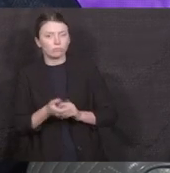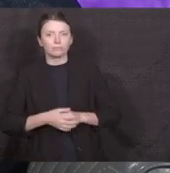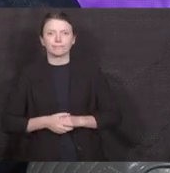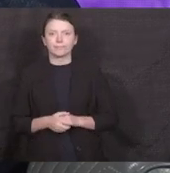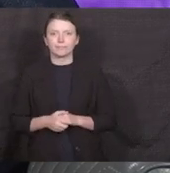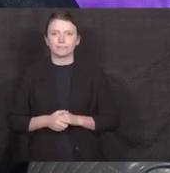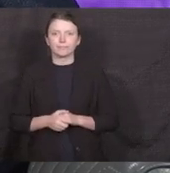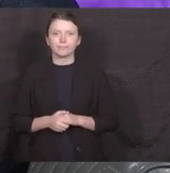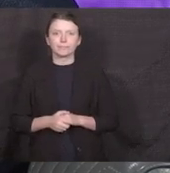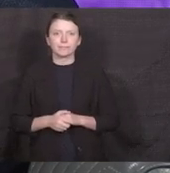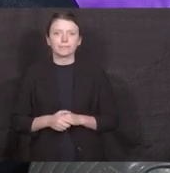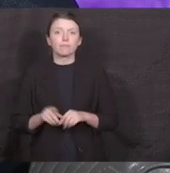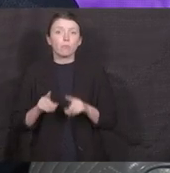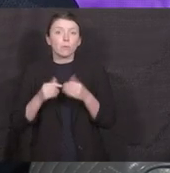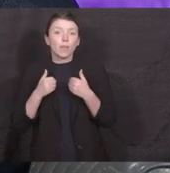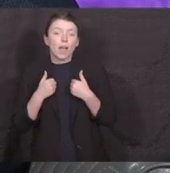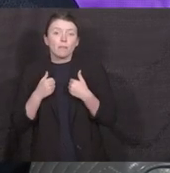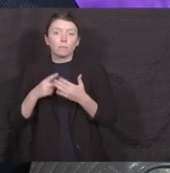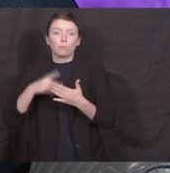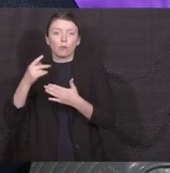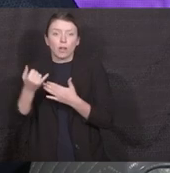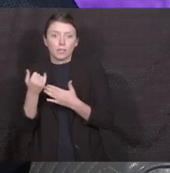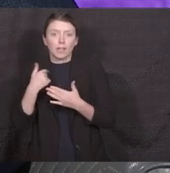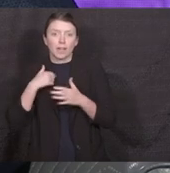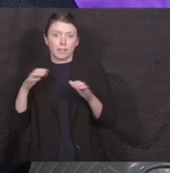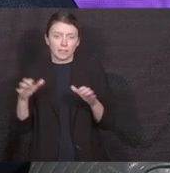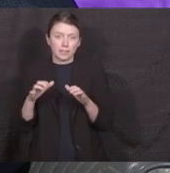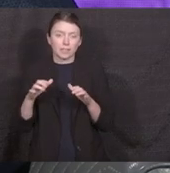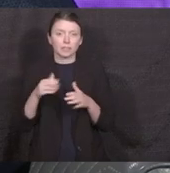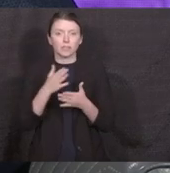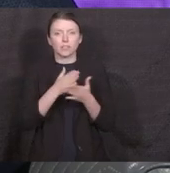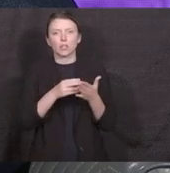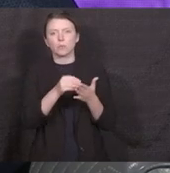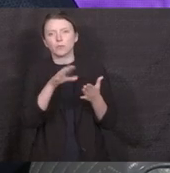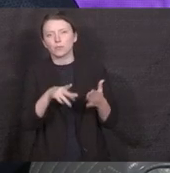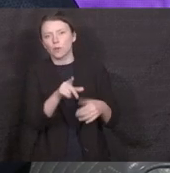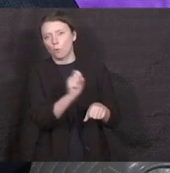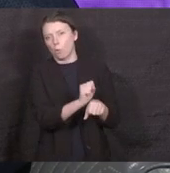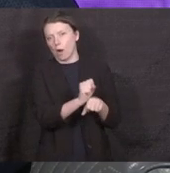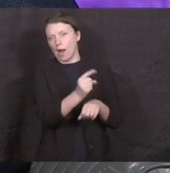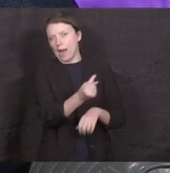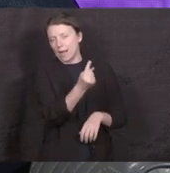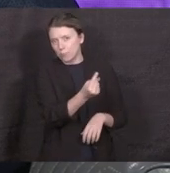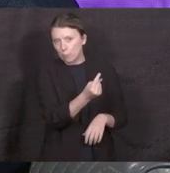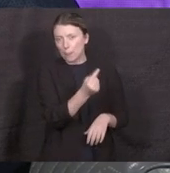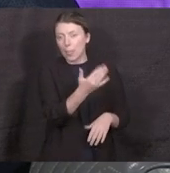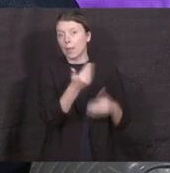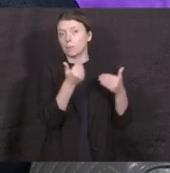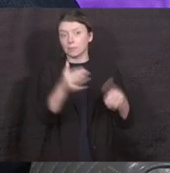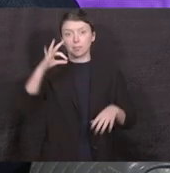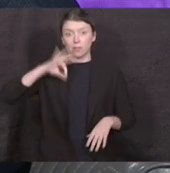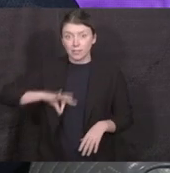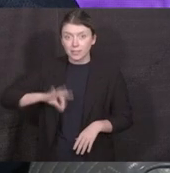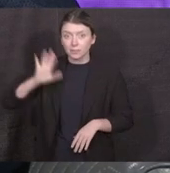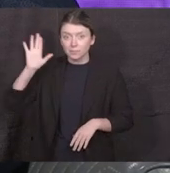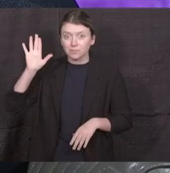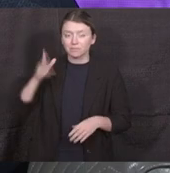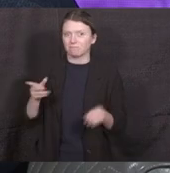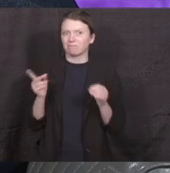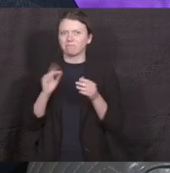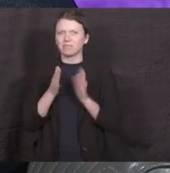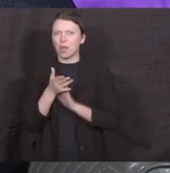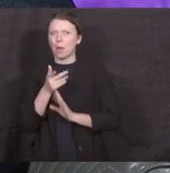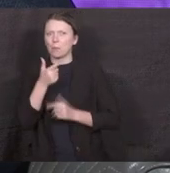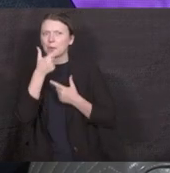some projects I did where some of the students heard I was working on something, and they just volunteered, and it got really interesting.